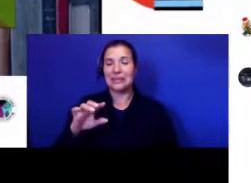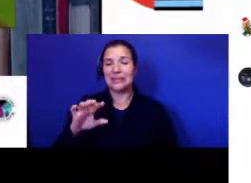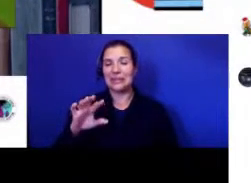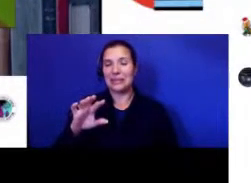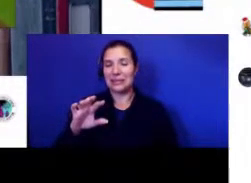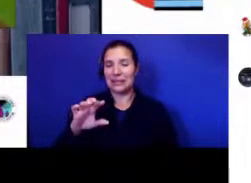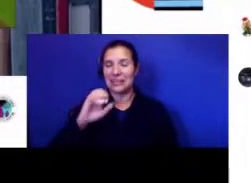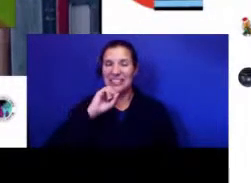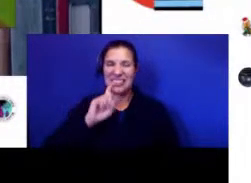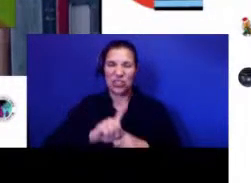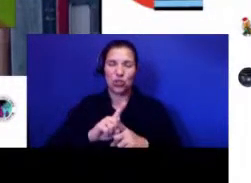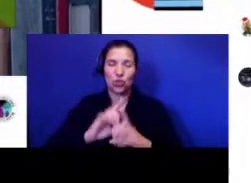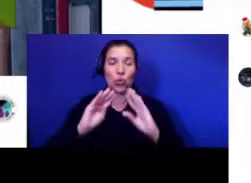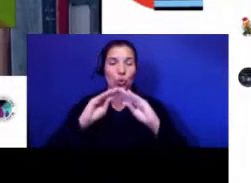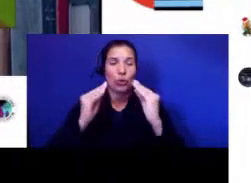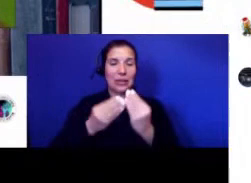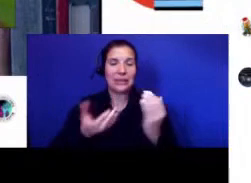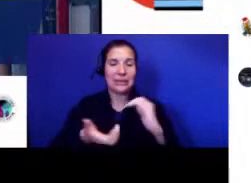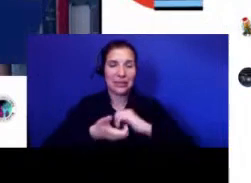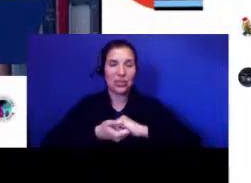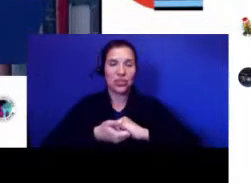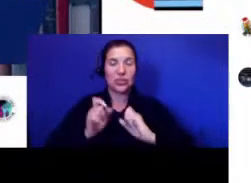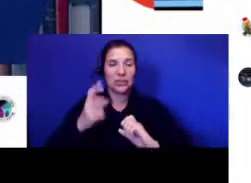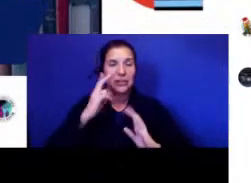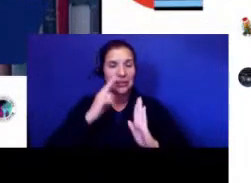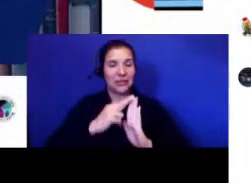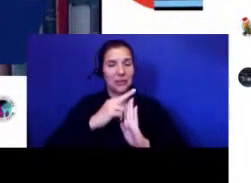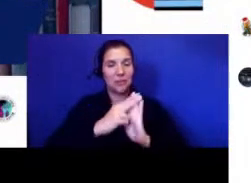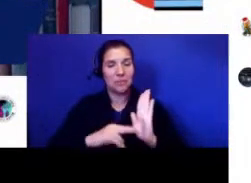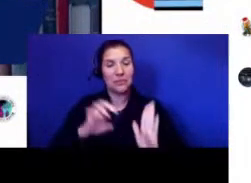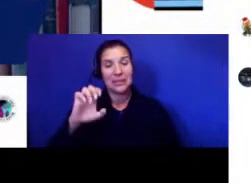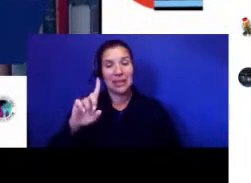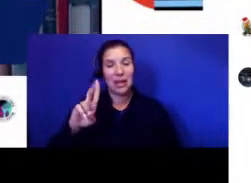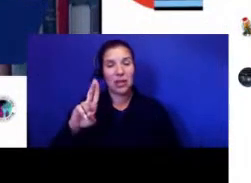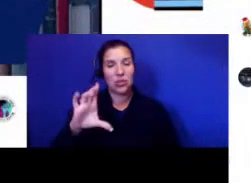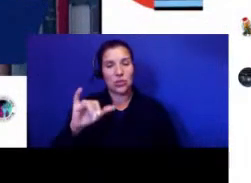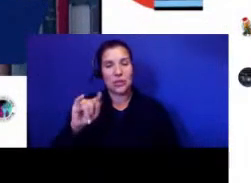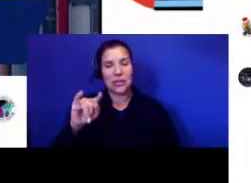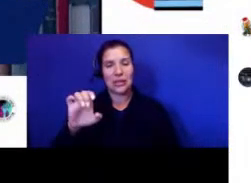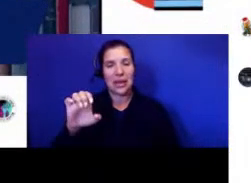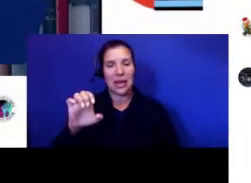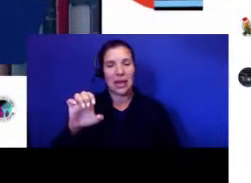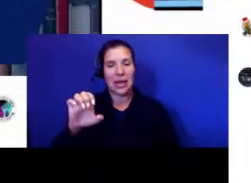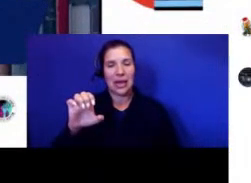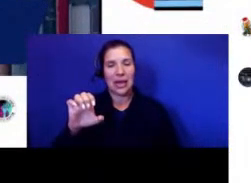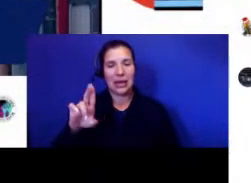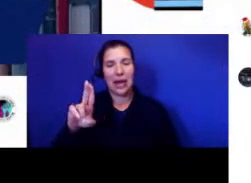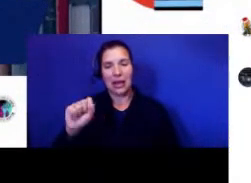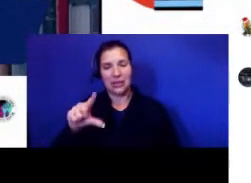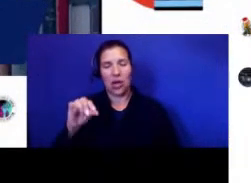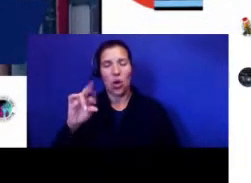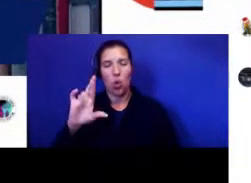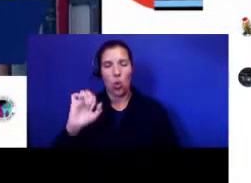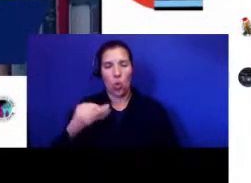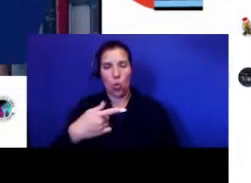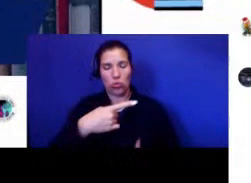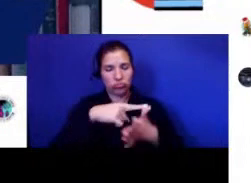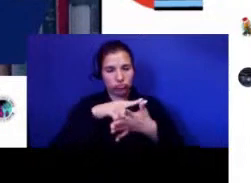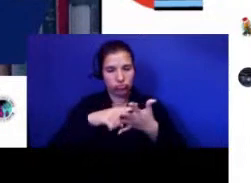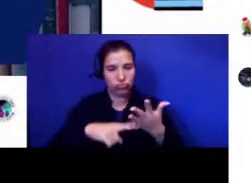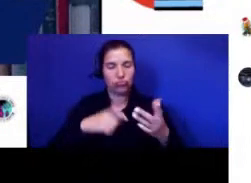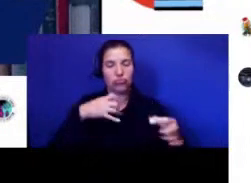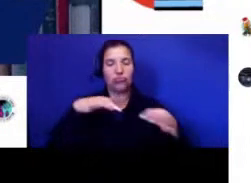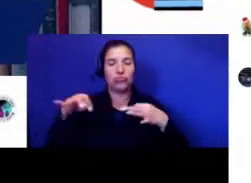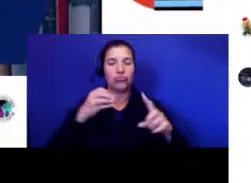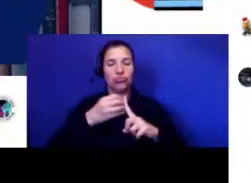sister organization that can give you a full download of candidates that are supporting